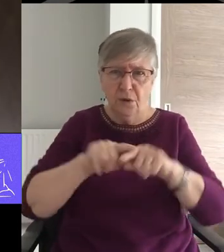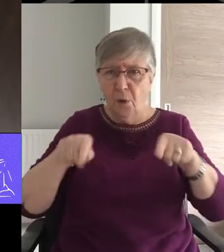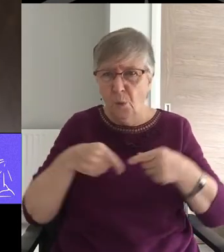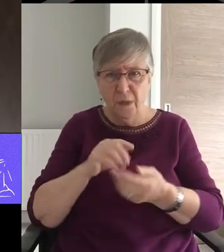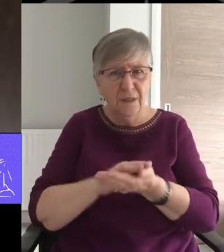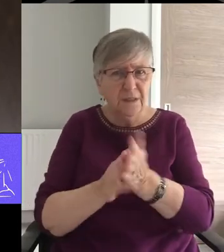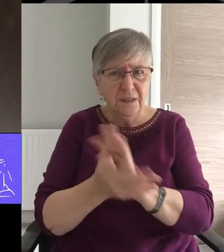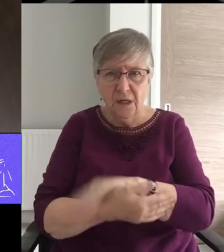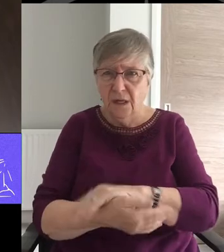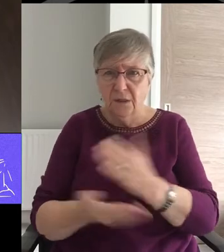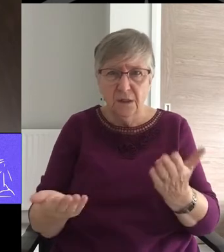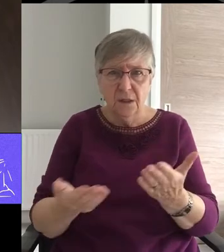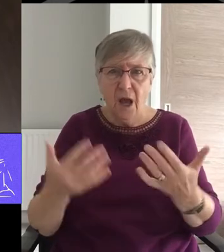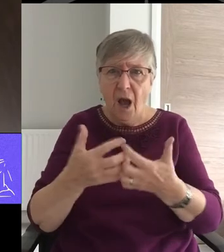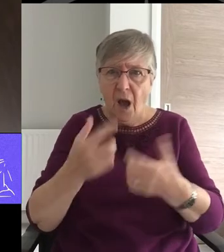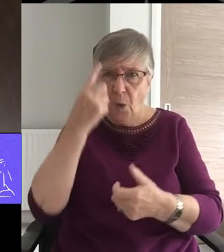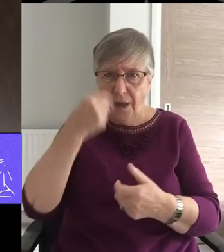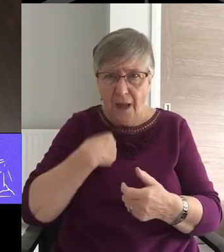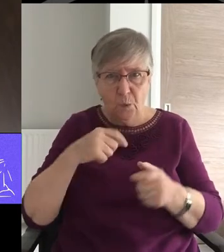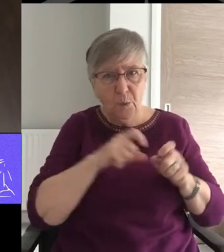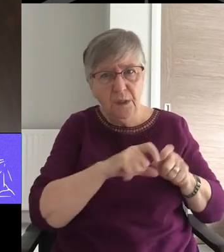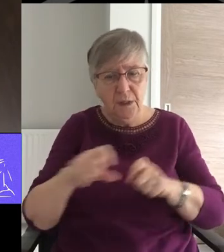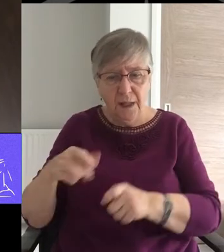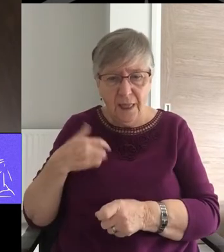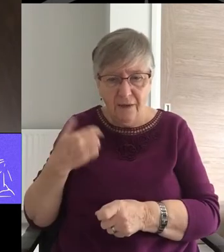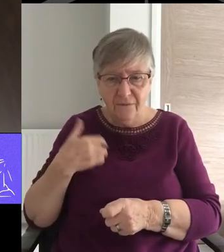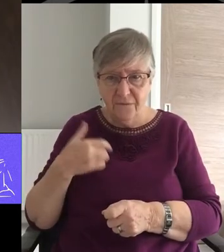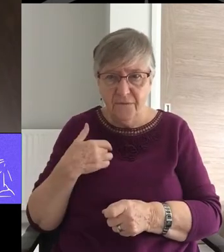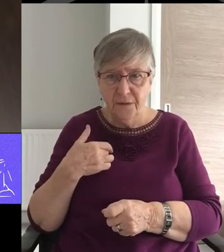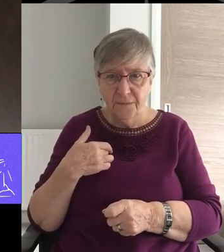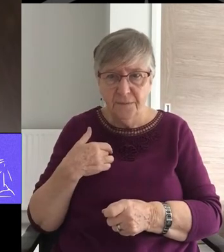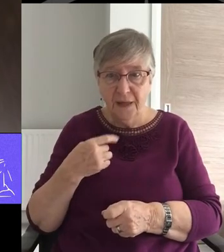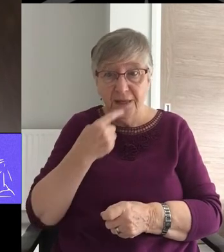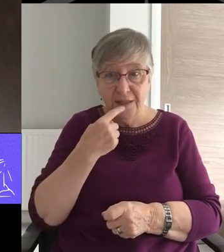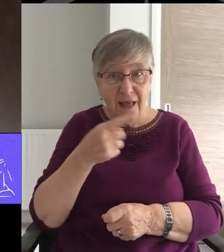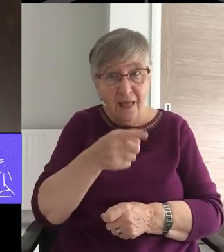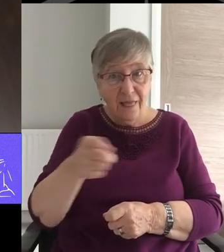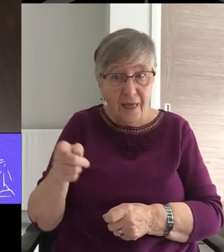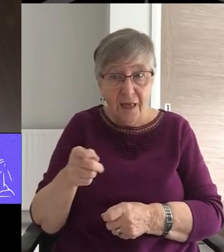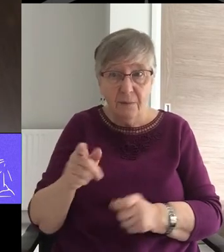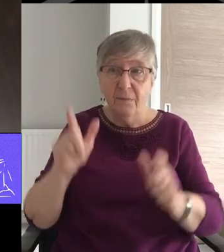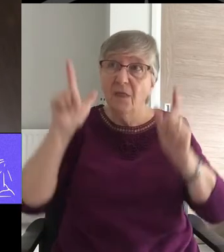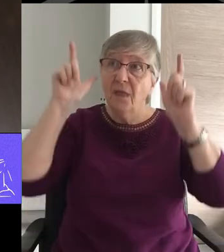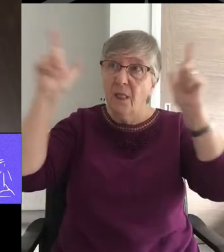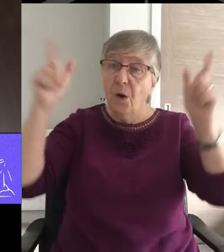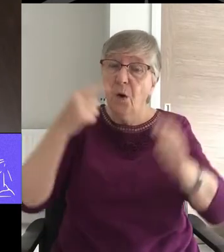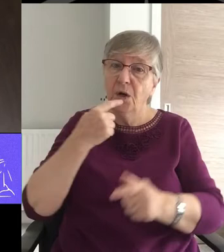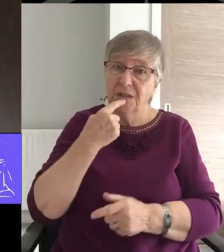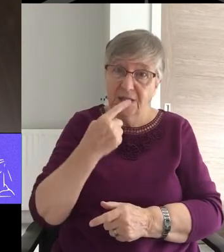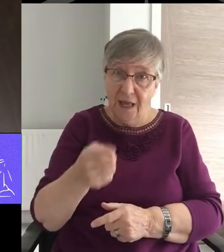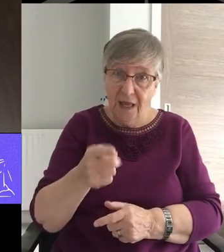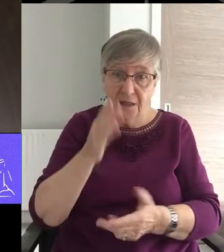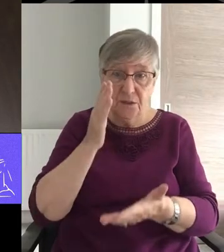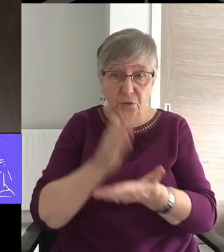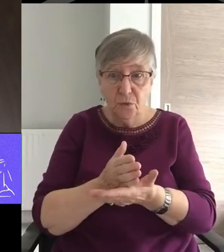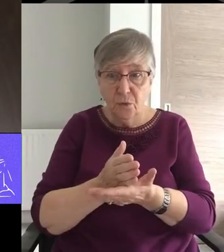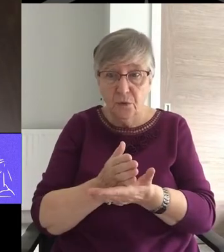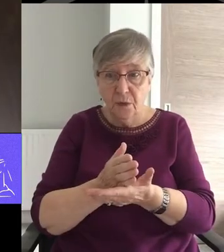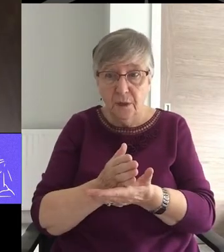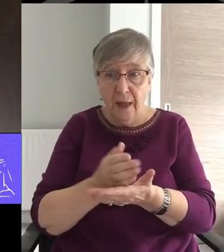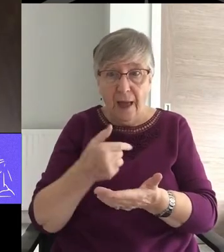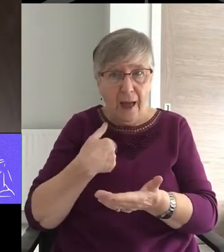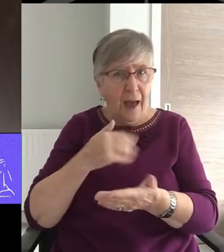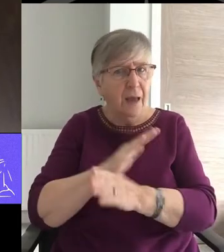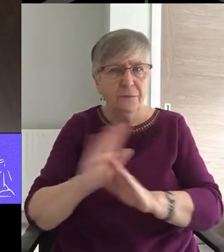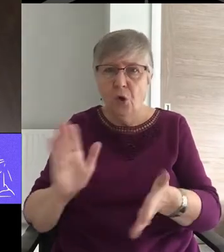them. How then can we live? Say to them, as surely as I live, declares the Sovereign Lord,